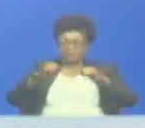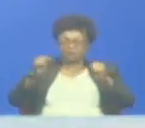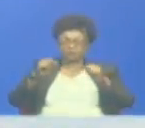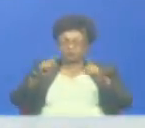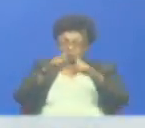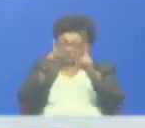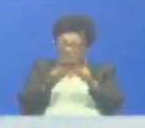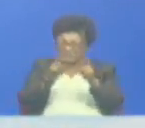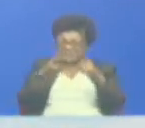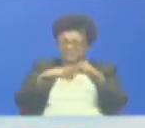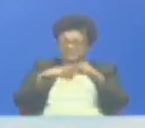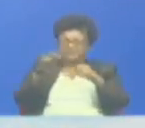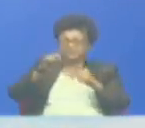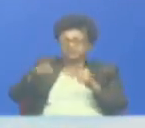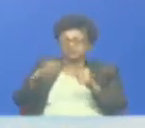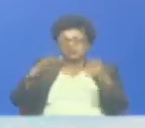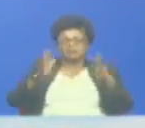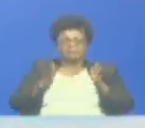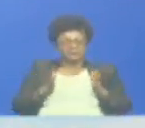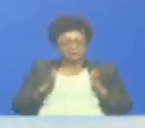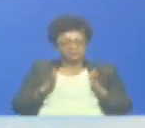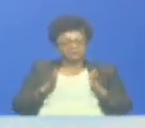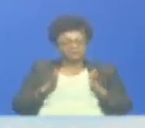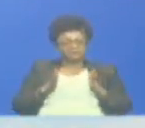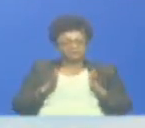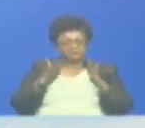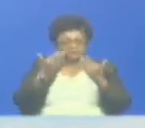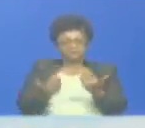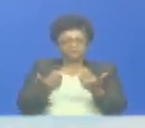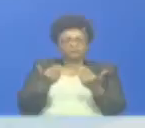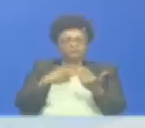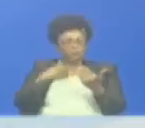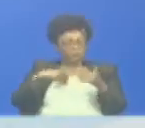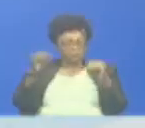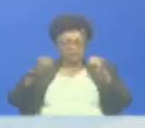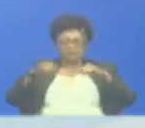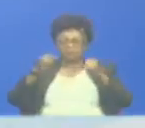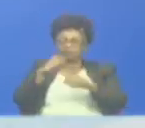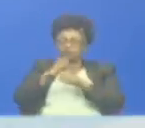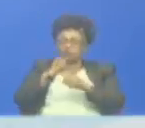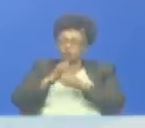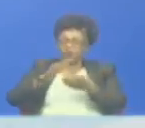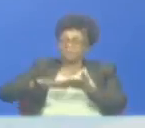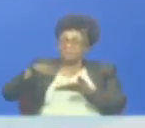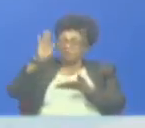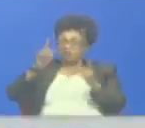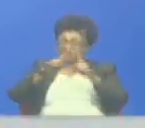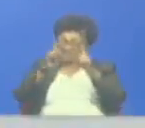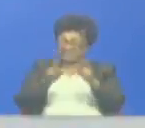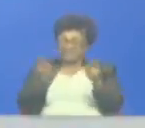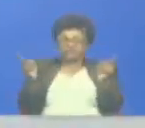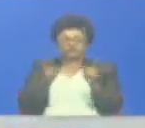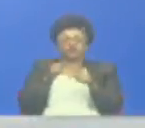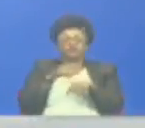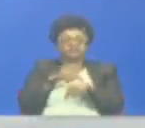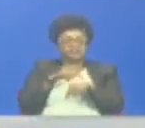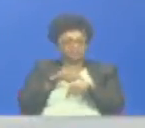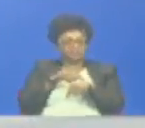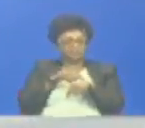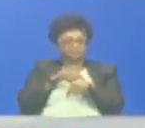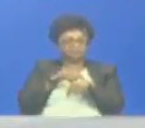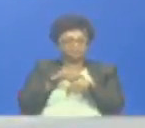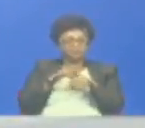persons. And the beauty of what we are going to deploy is that now we'll be able to do more tests in a shorter time. With the